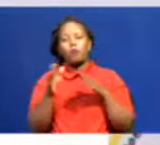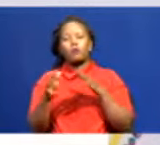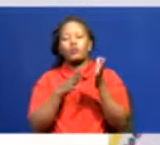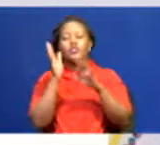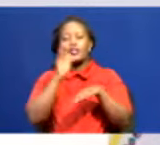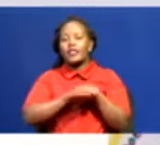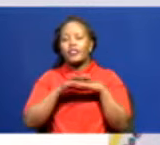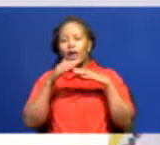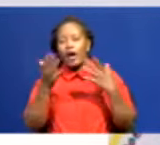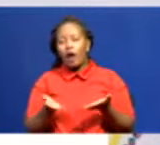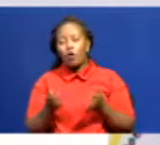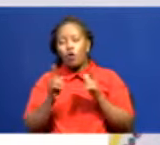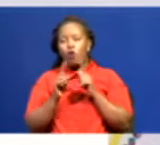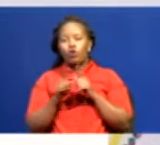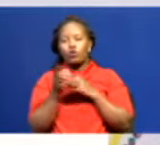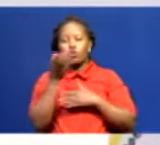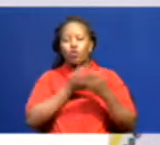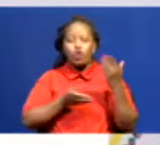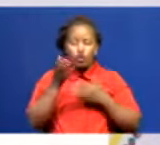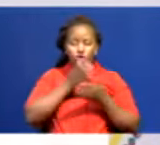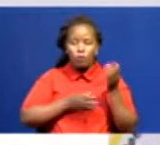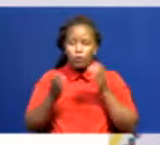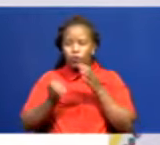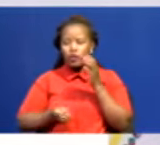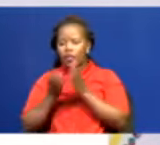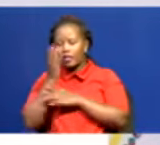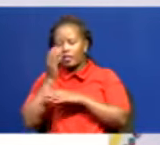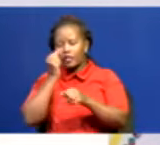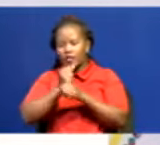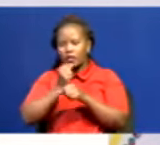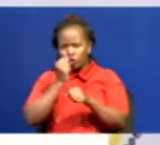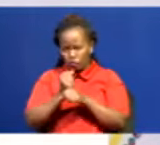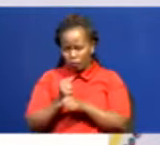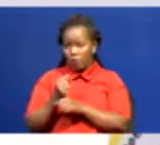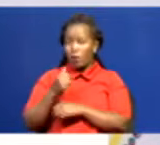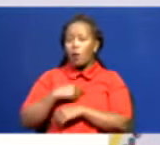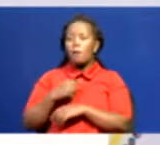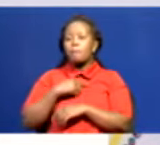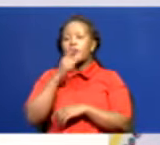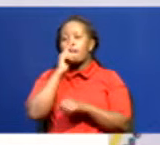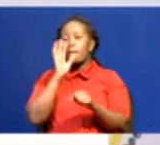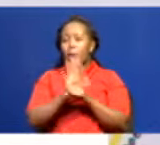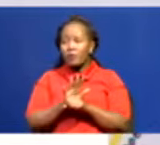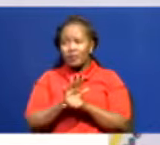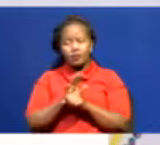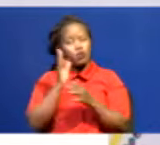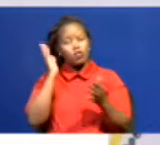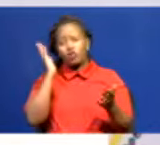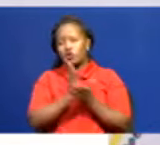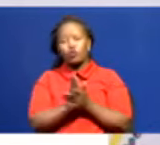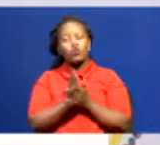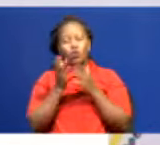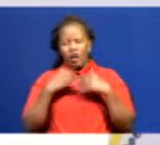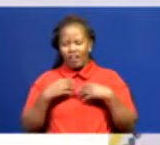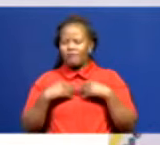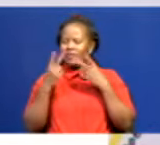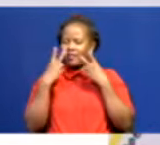or somehow the economy will create some jobs. I promise you, I have been in this space for a while